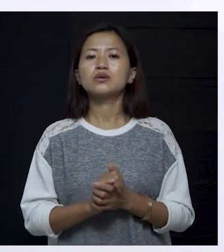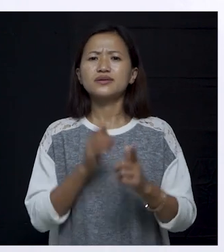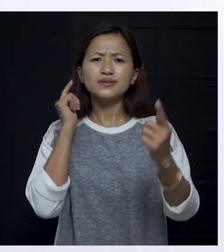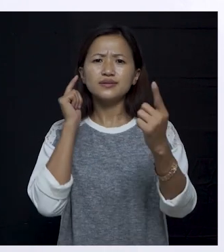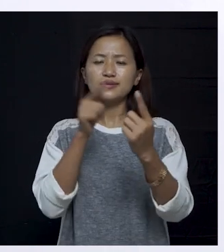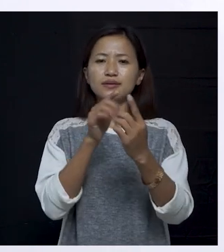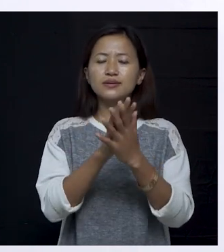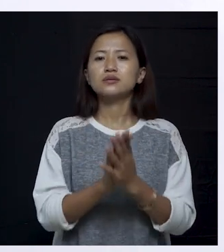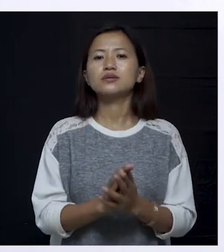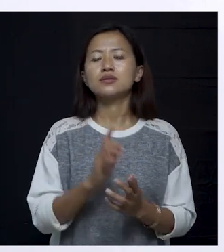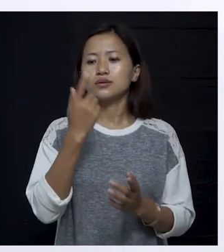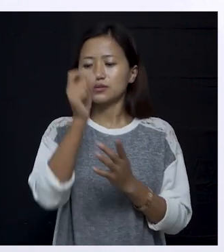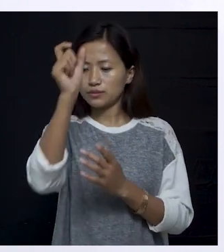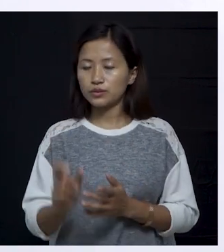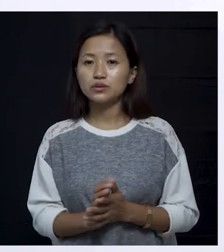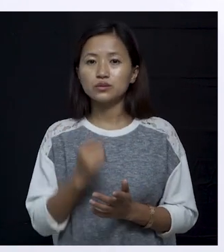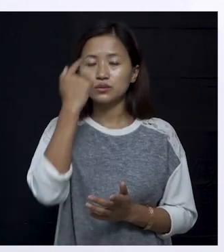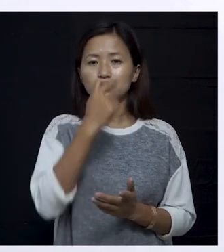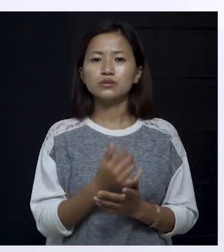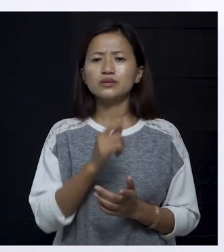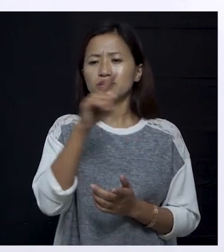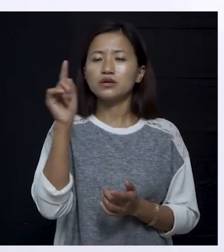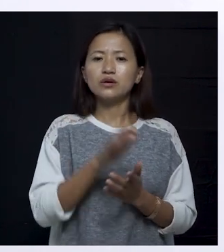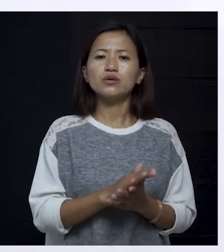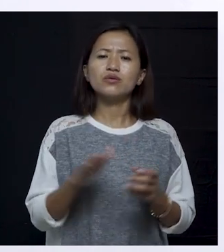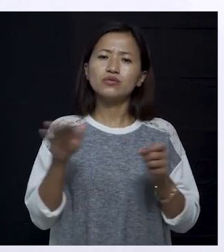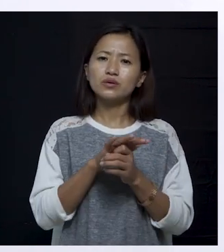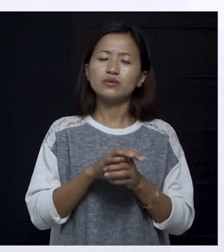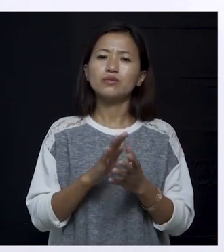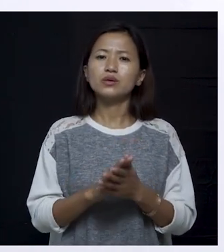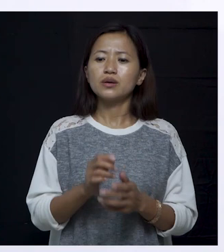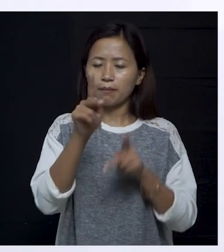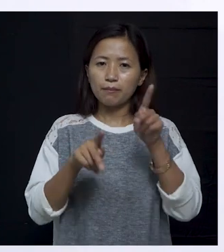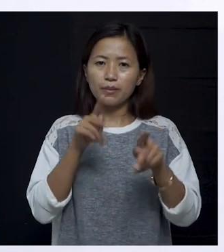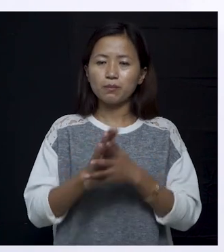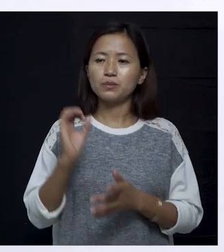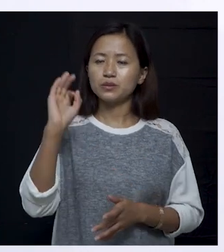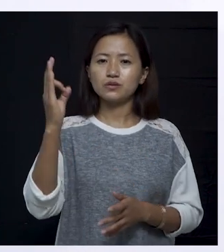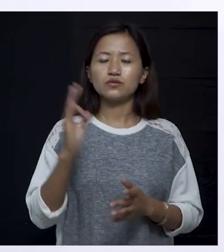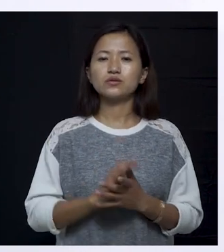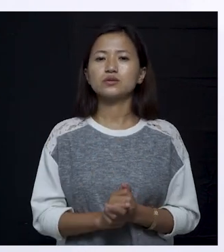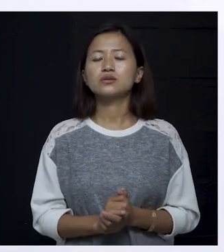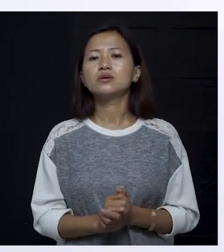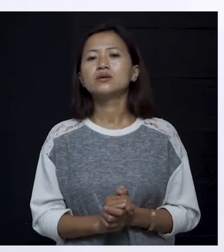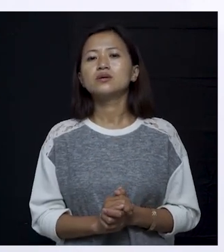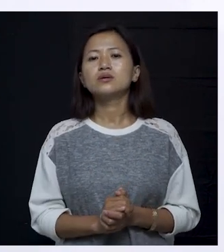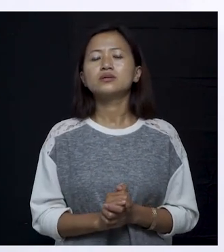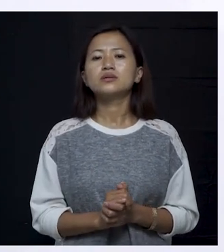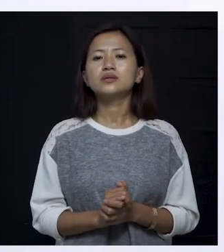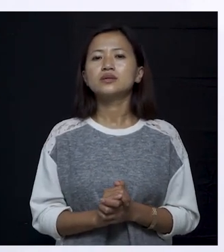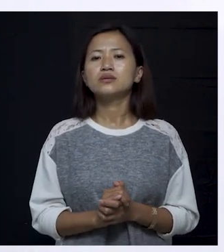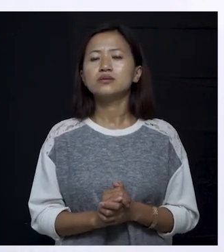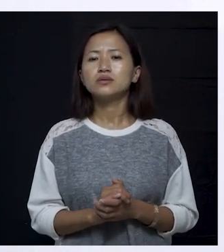directed against a person who has wrongfully usurped a public office. So coveranto